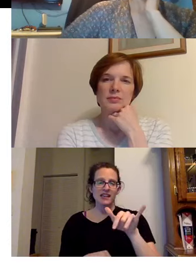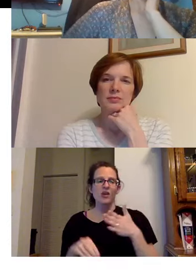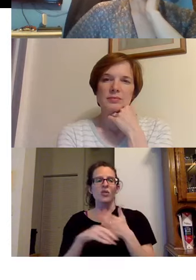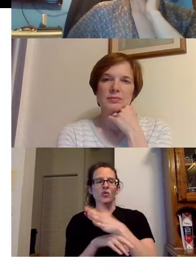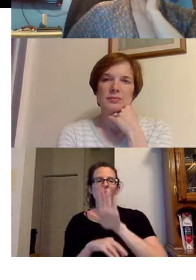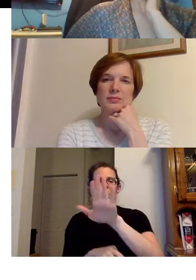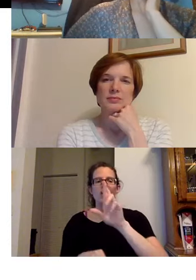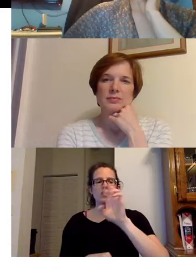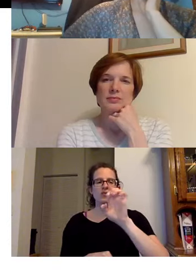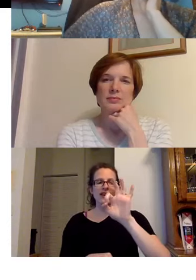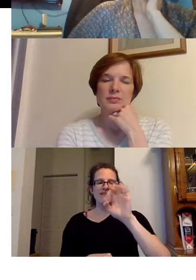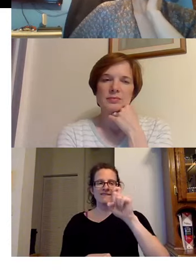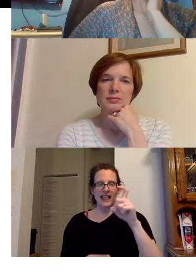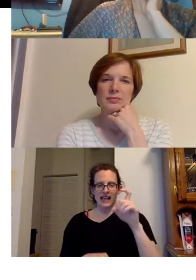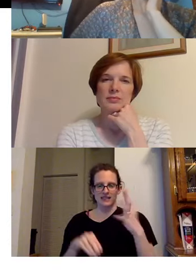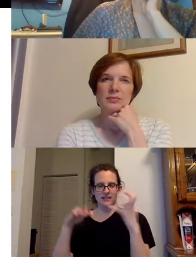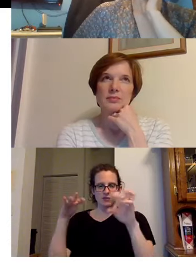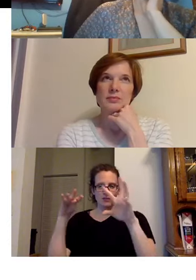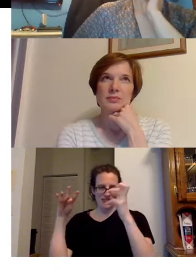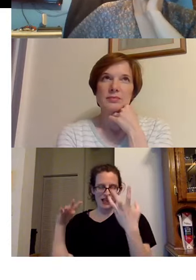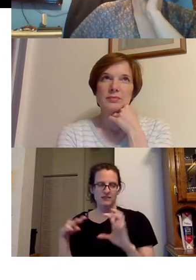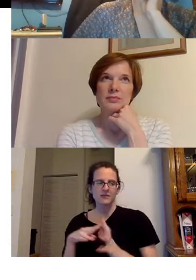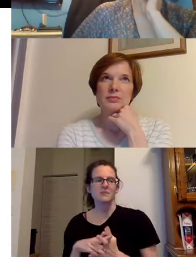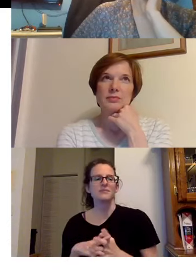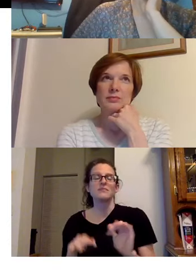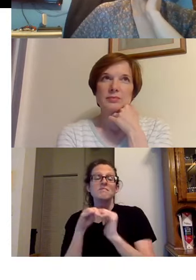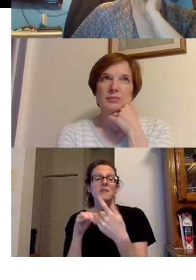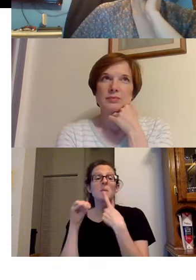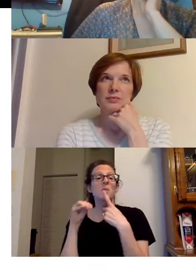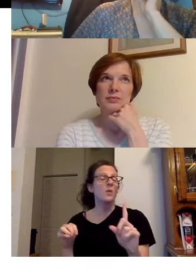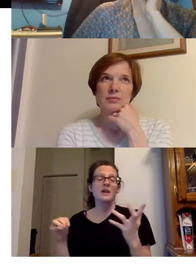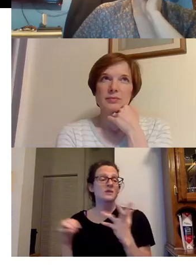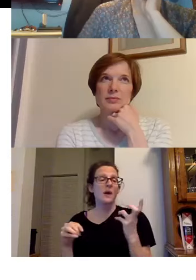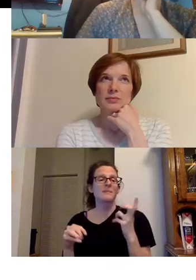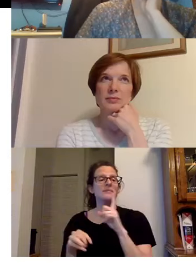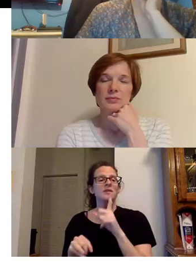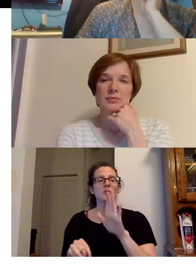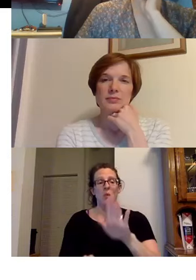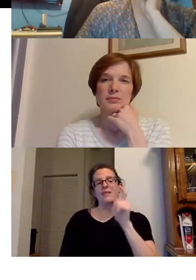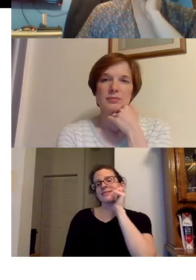reflexology. And how it works is that your skin has a